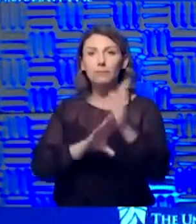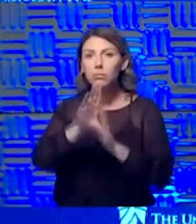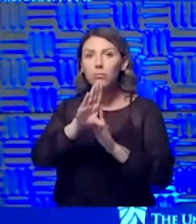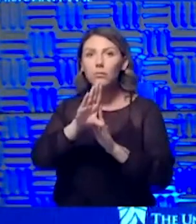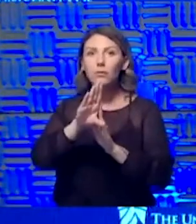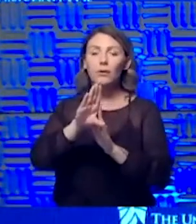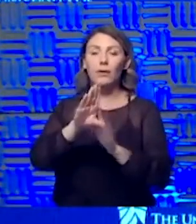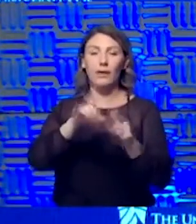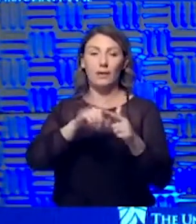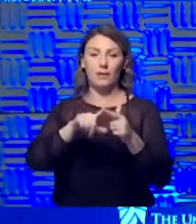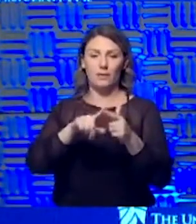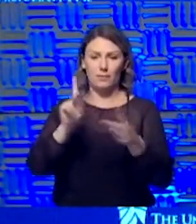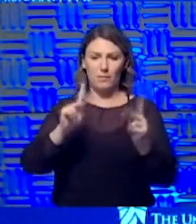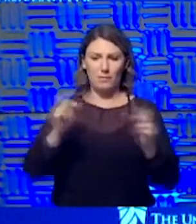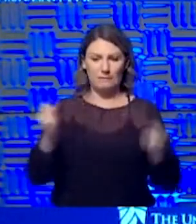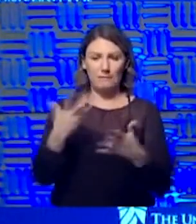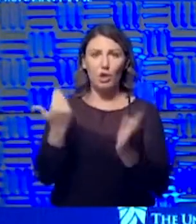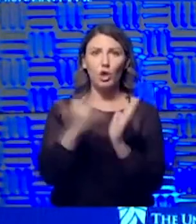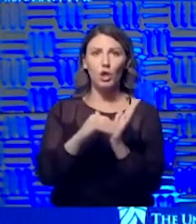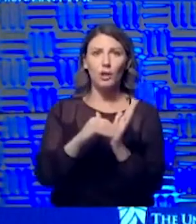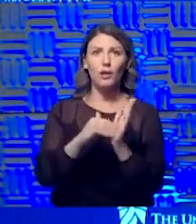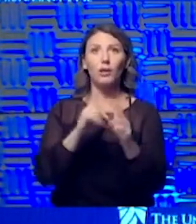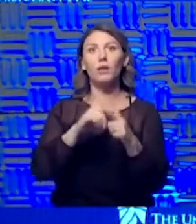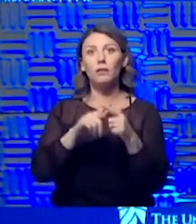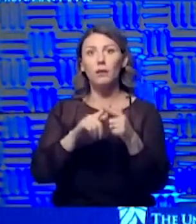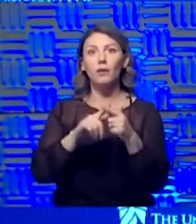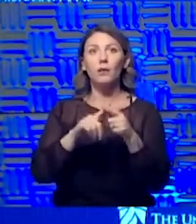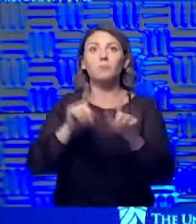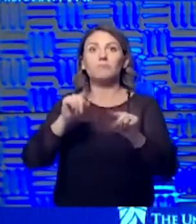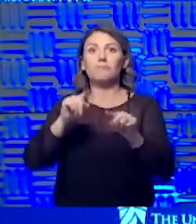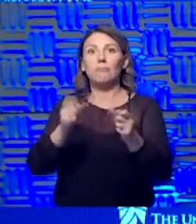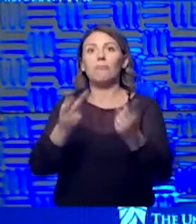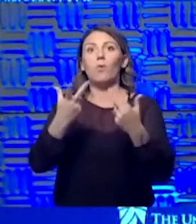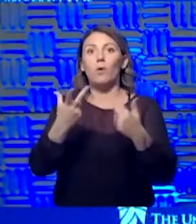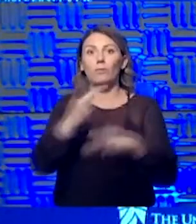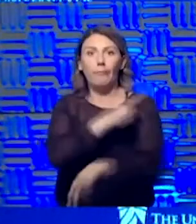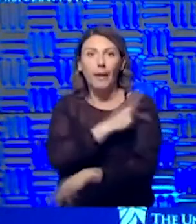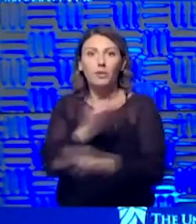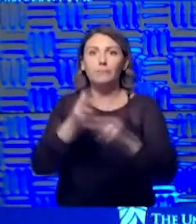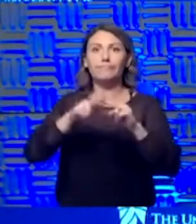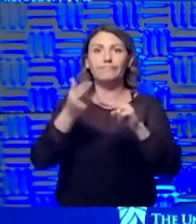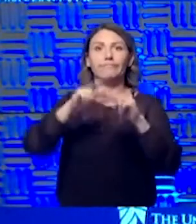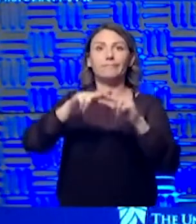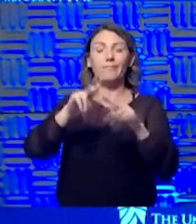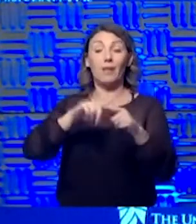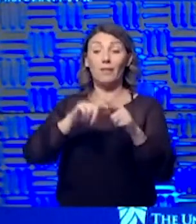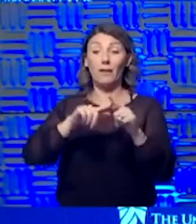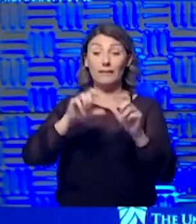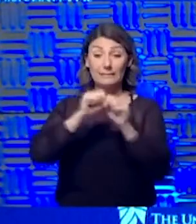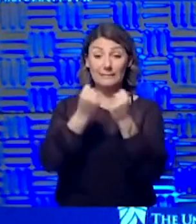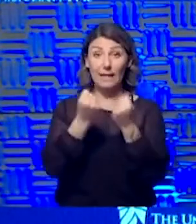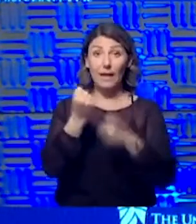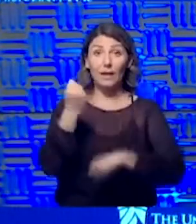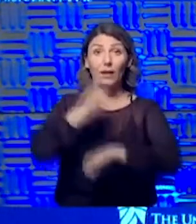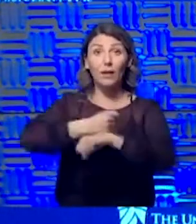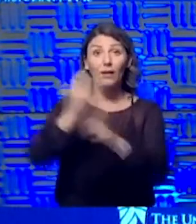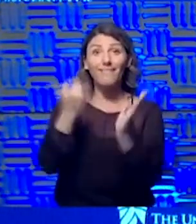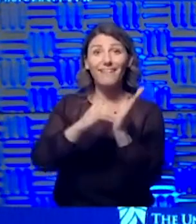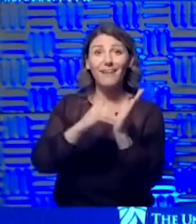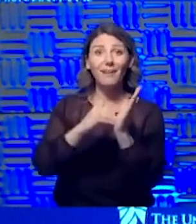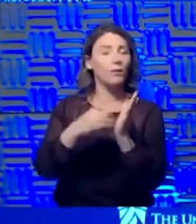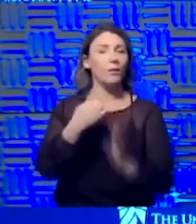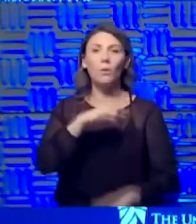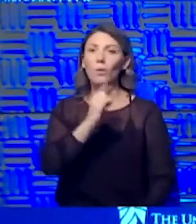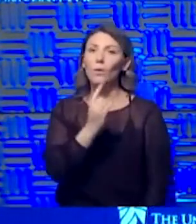sudden we're getting kind of a lot of patients, and then you have to start closing society. And that, I don't think we want to see